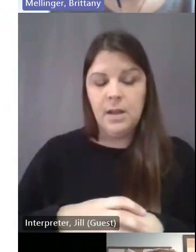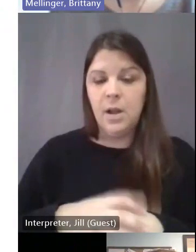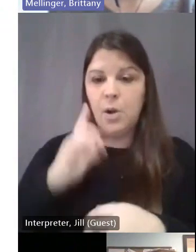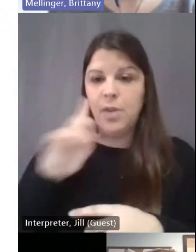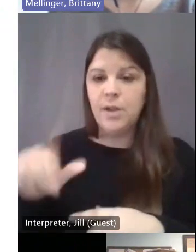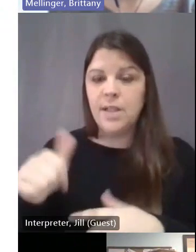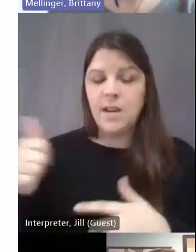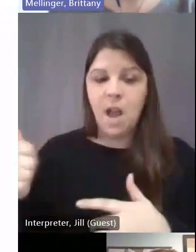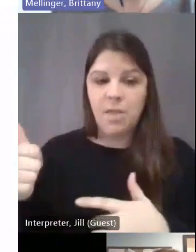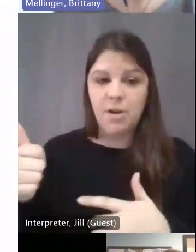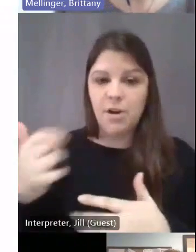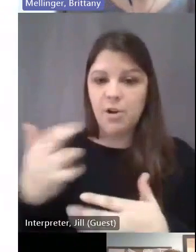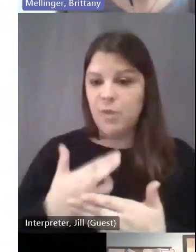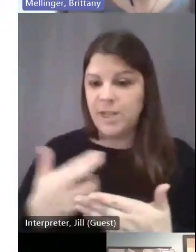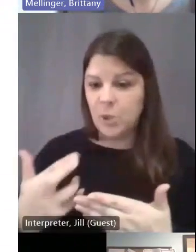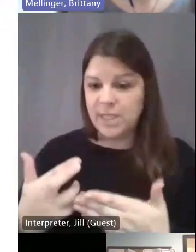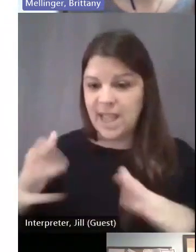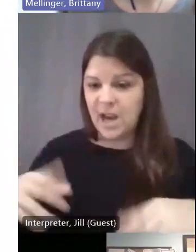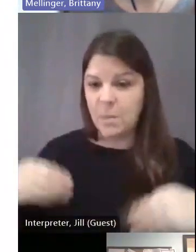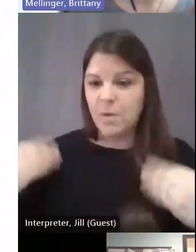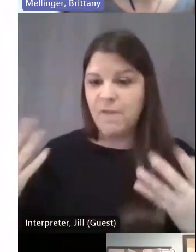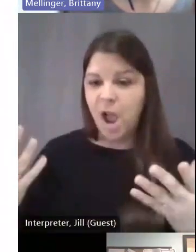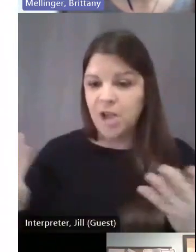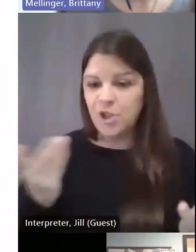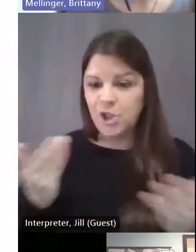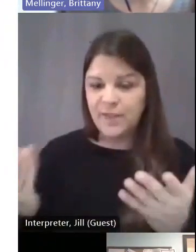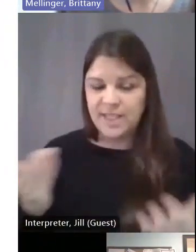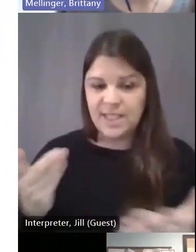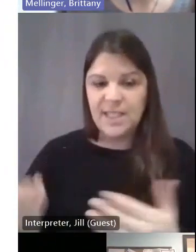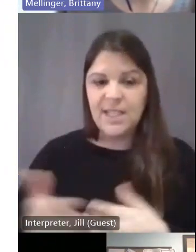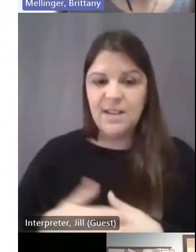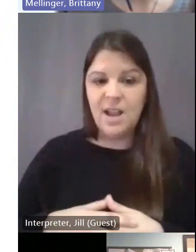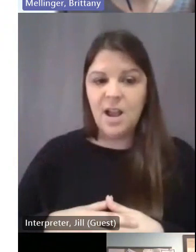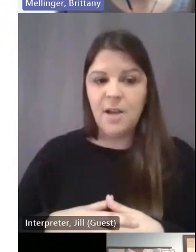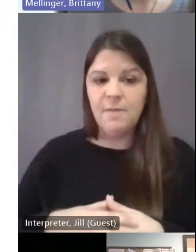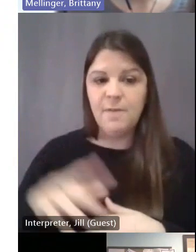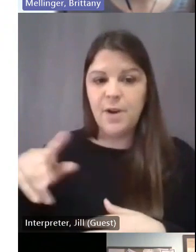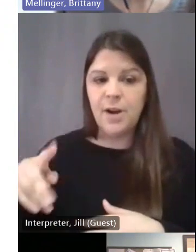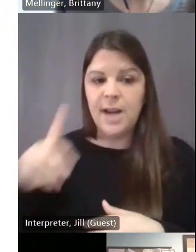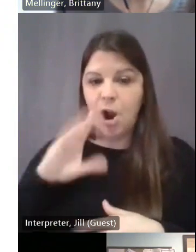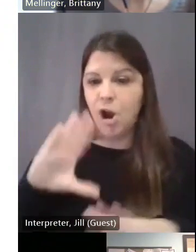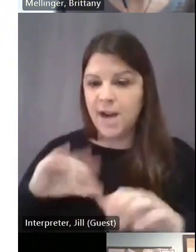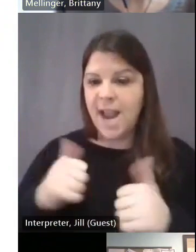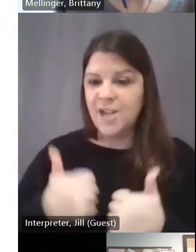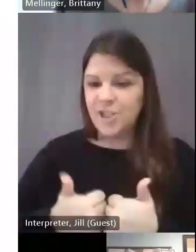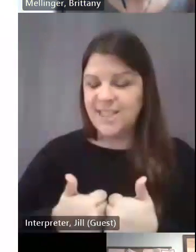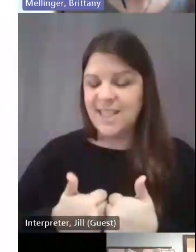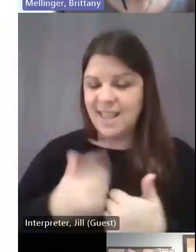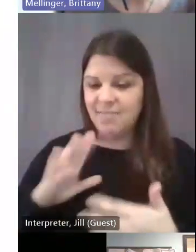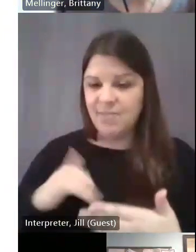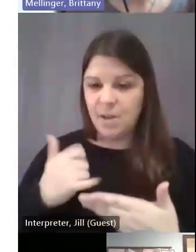more appropriate resource that could provide services or assistance than our agency.